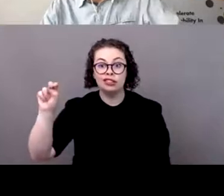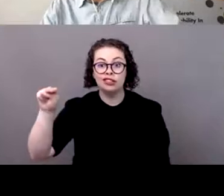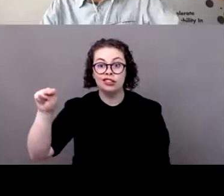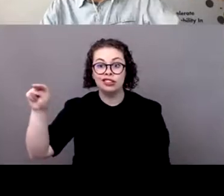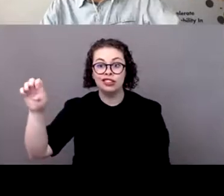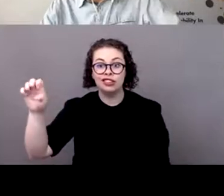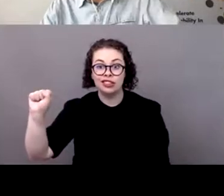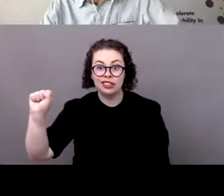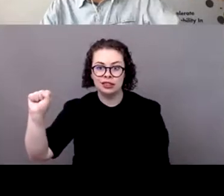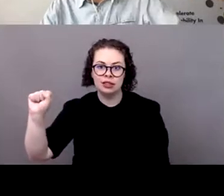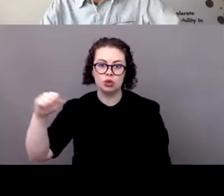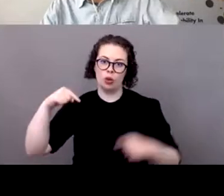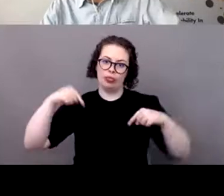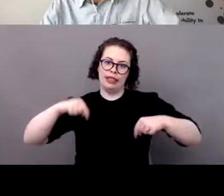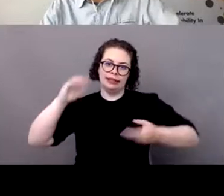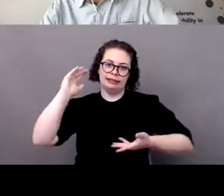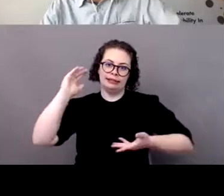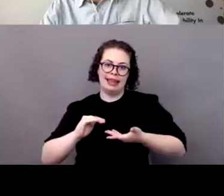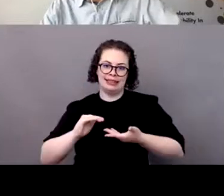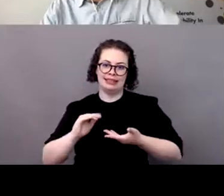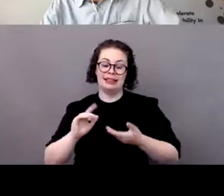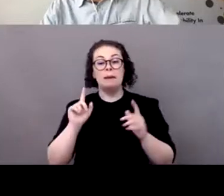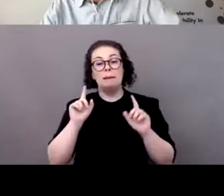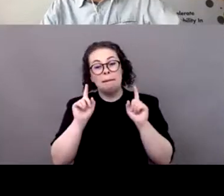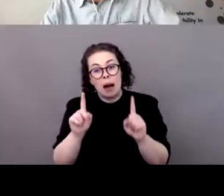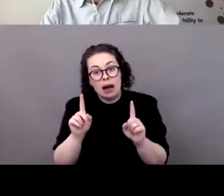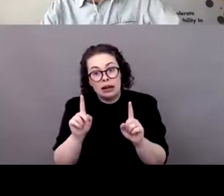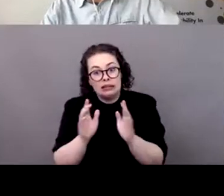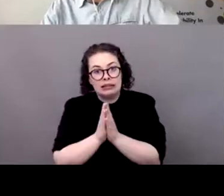concern because it will explode.